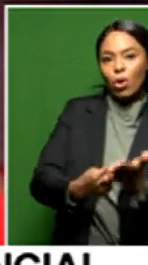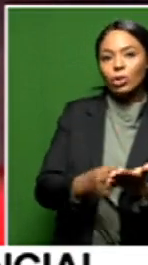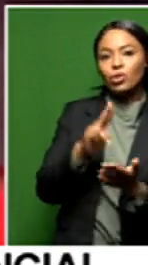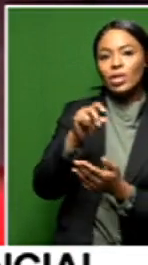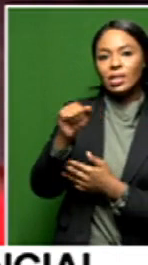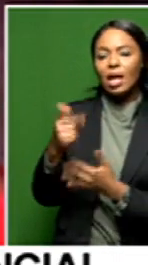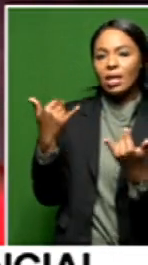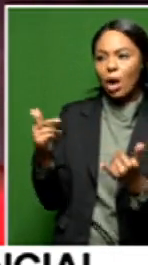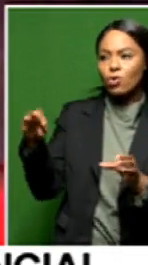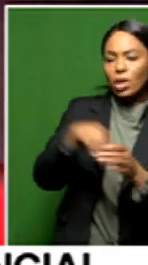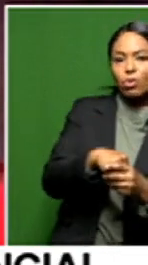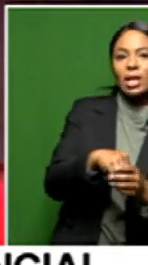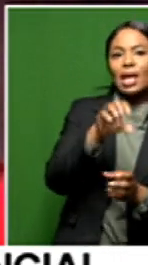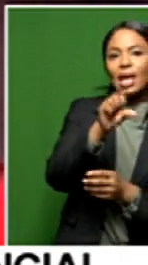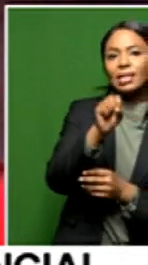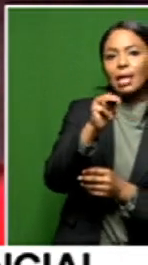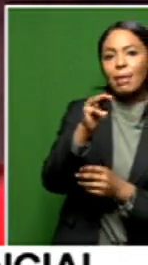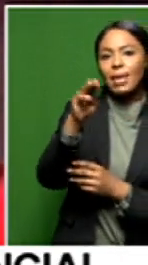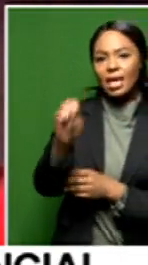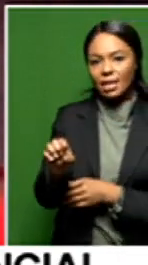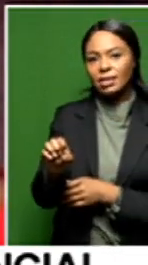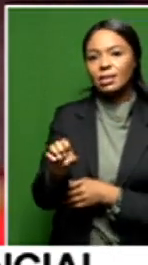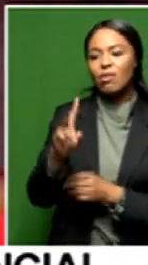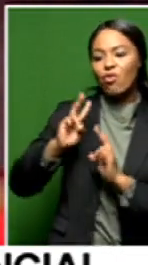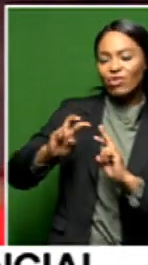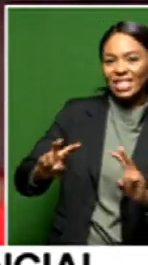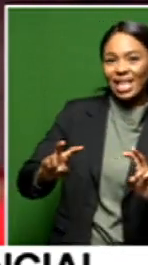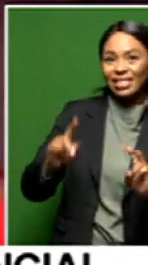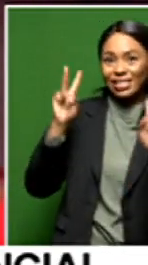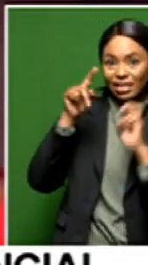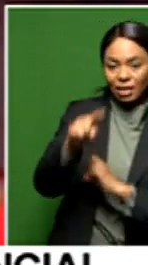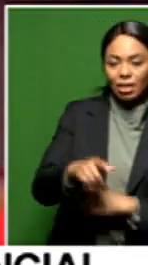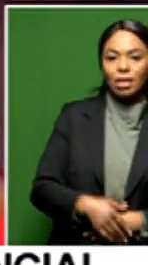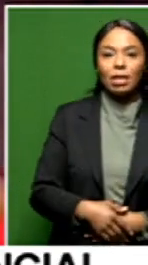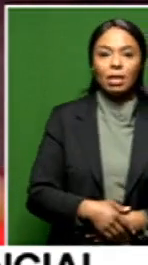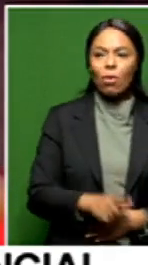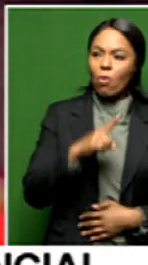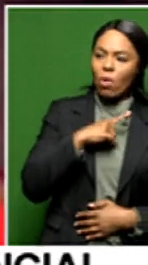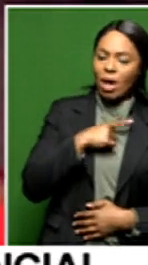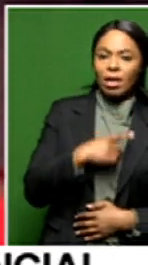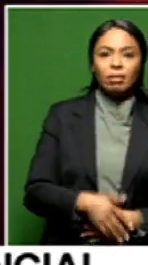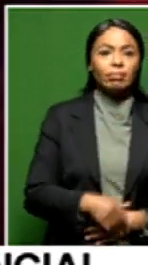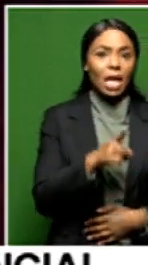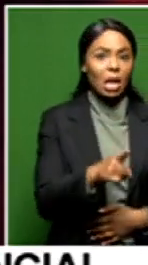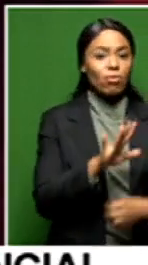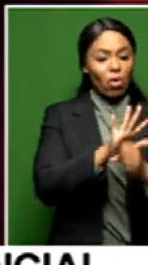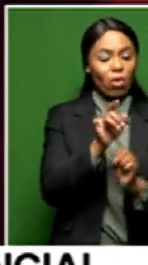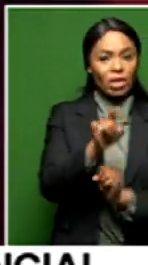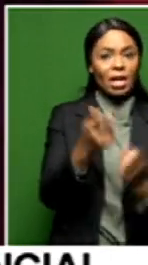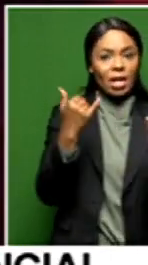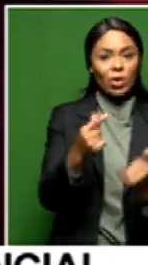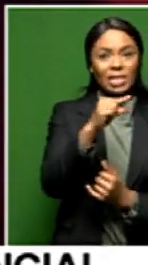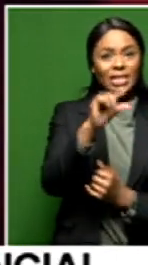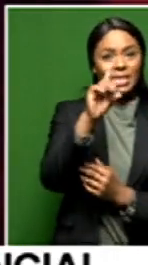research. What led to that inclusion? Sure. You know what? I mean, COVID has really hit this country when it comes to our